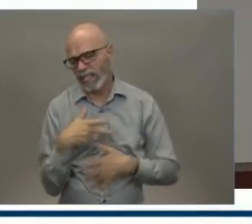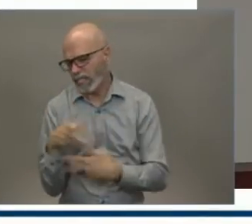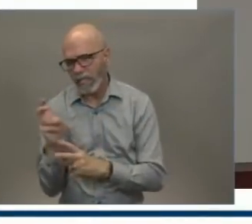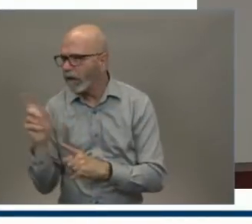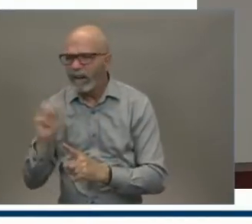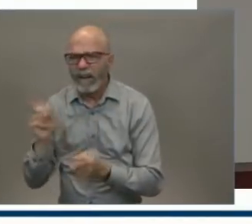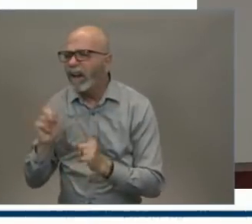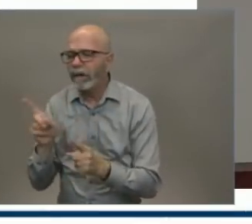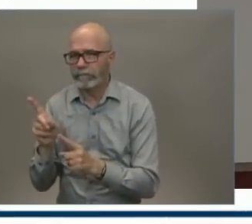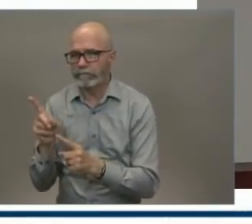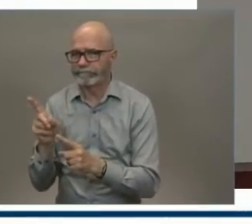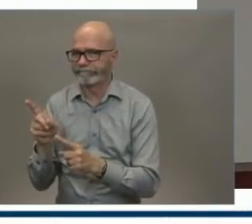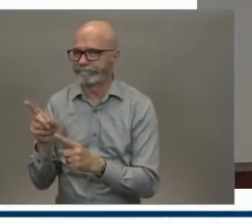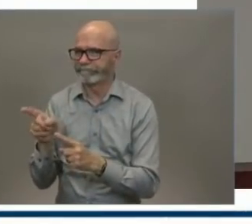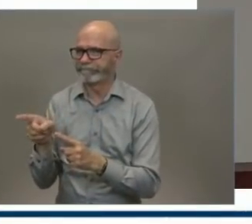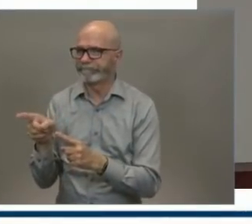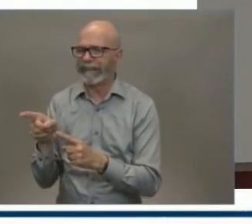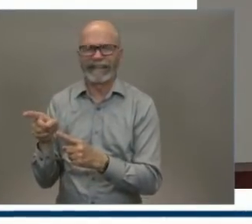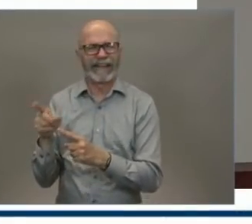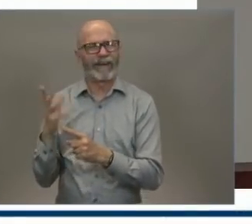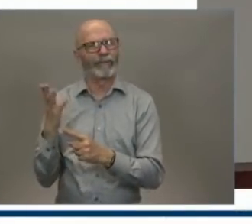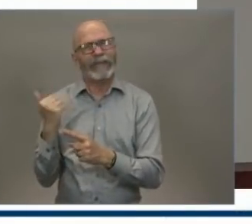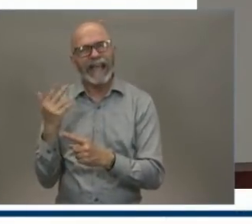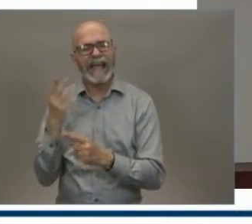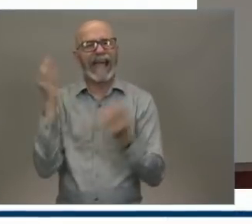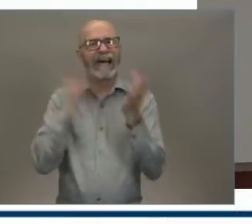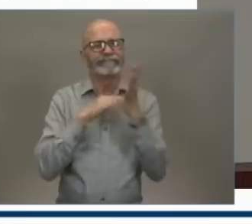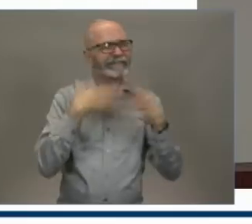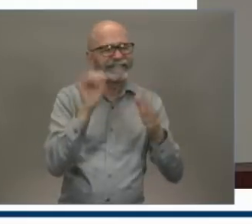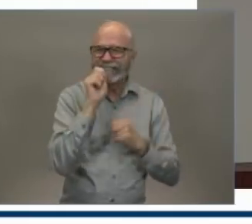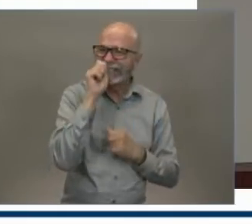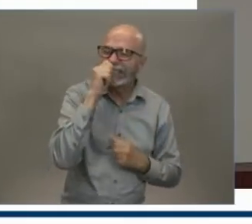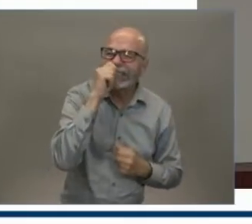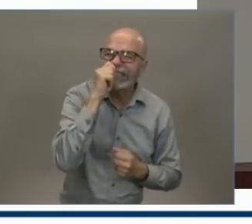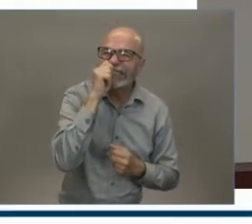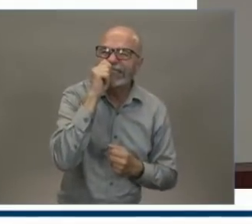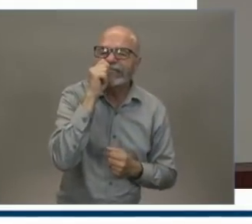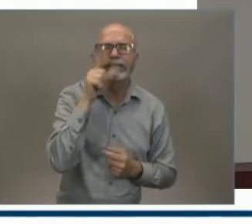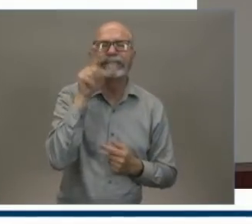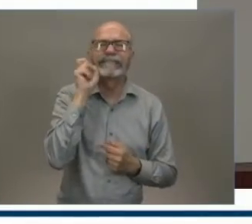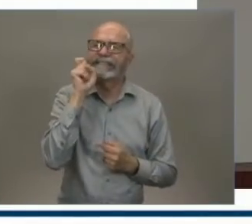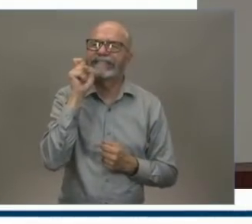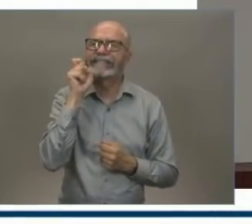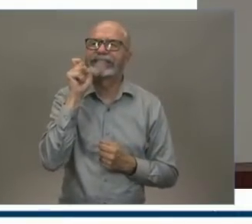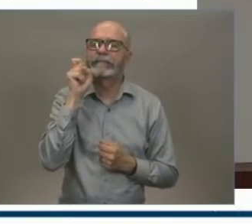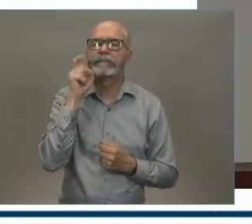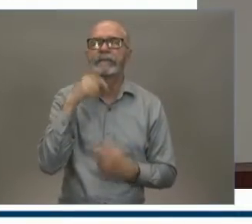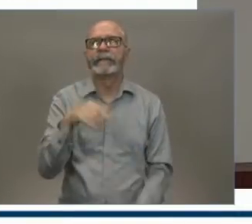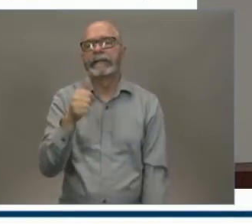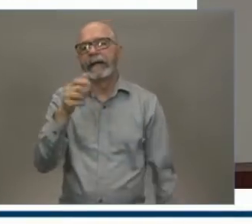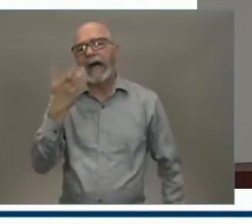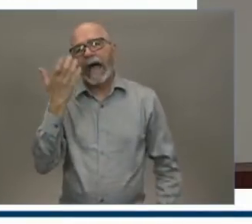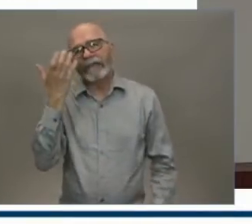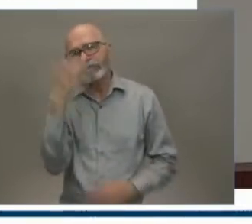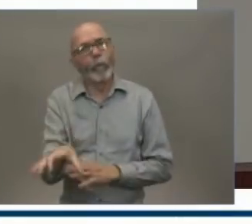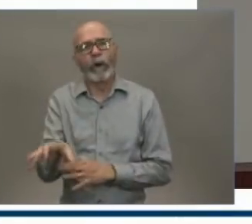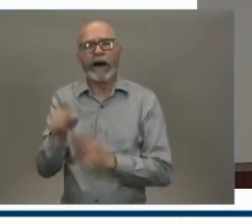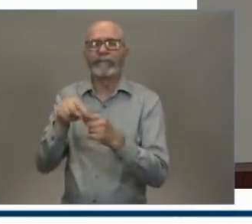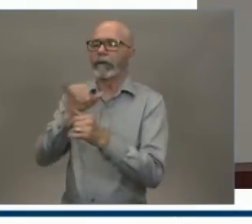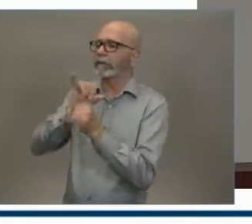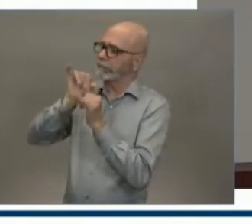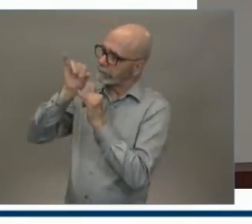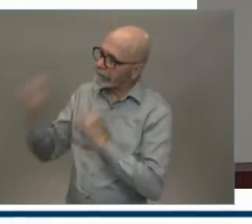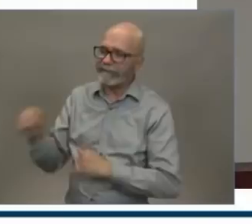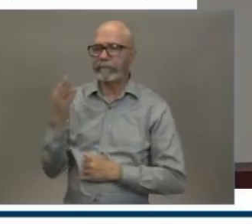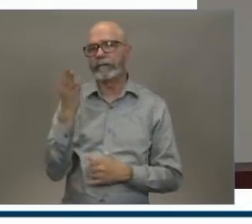after their quarantine was over, they went and got tested, and they're now back in quarantine or isolation